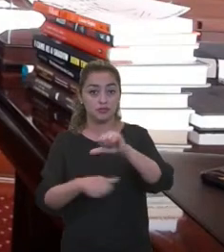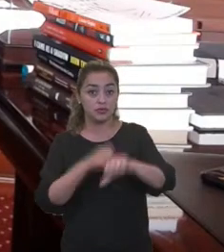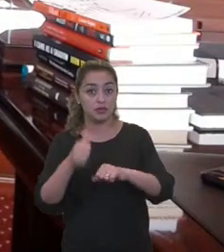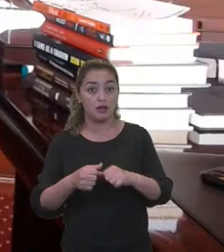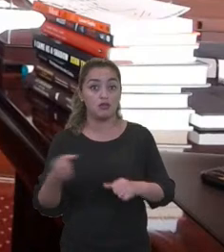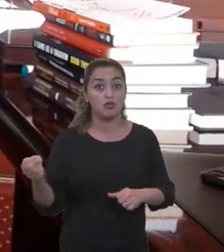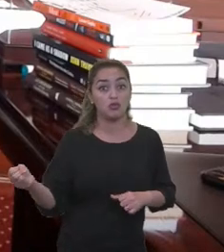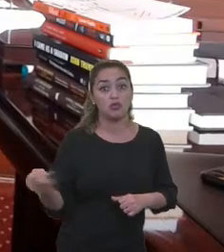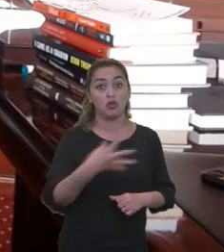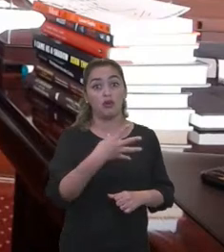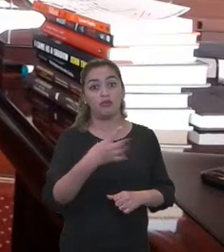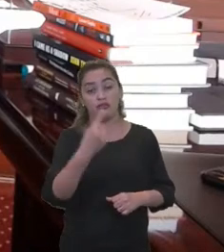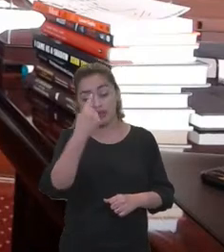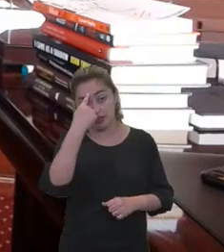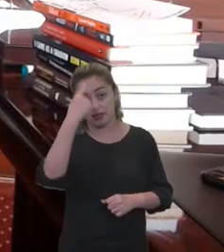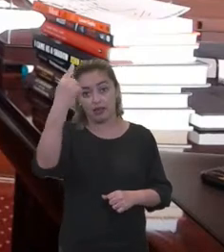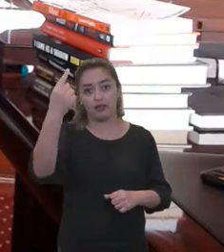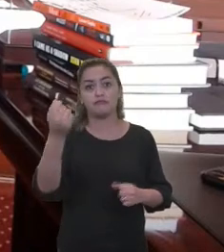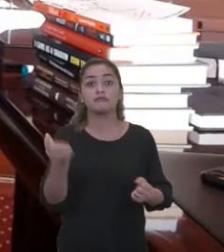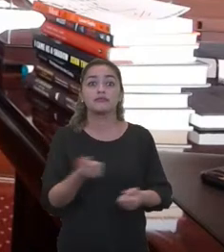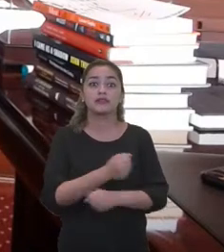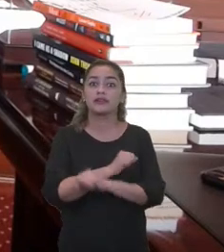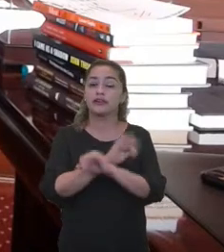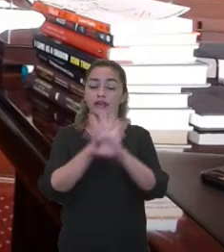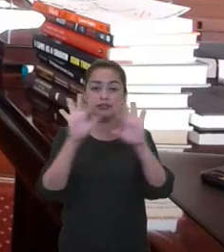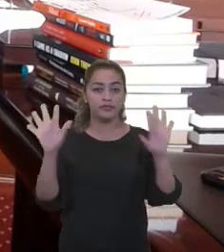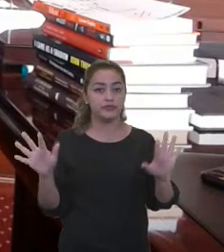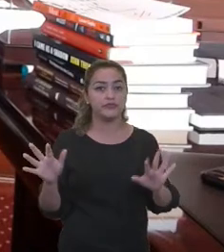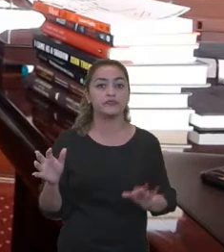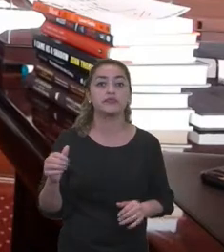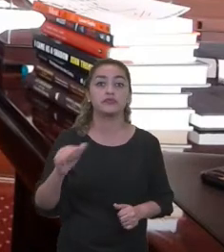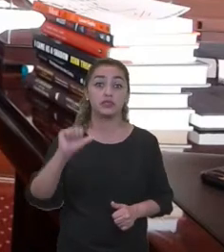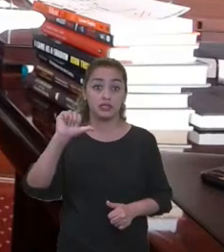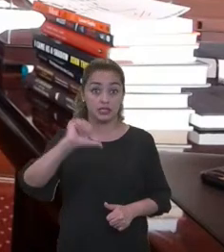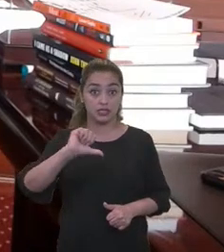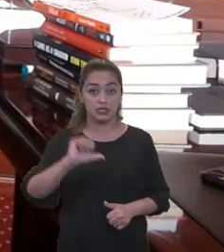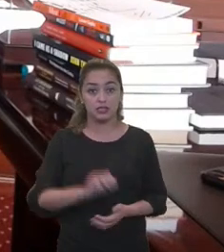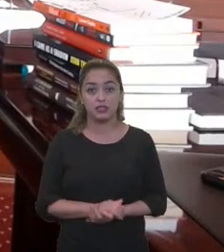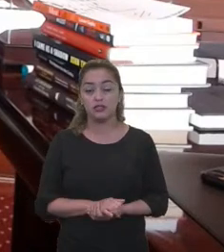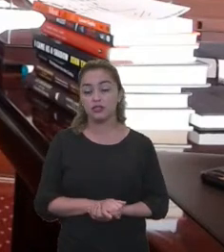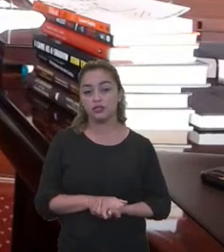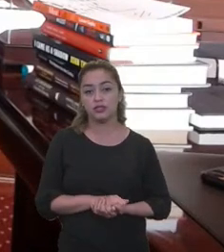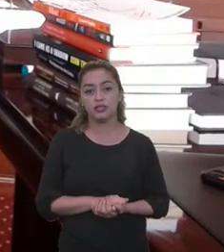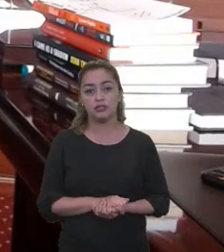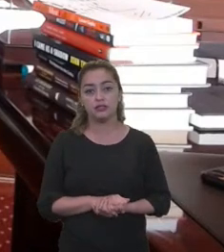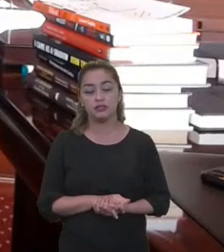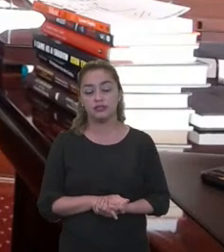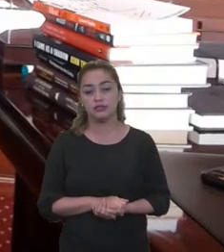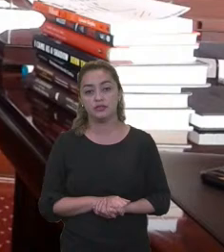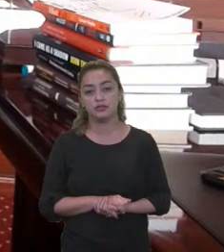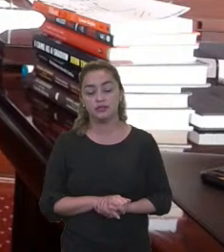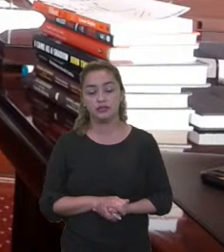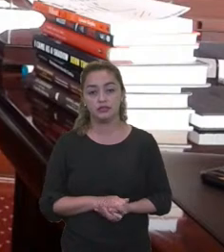but that's why I took it on. And much like you all, I like taking on big and complex problems. But in order to do this, I knew that